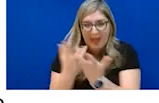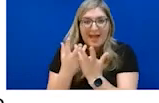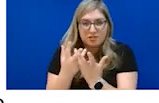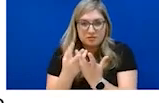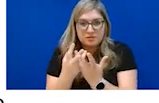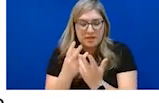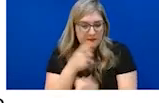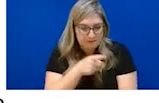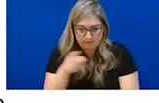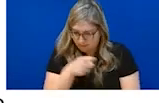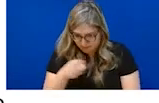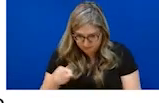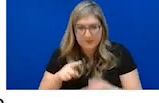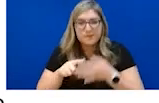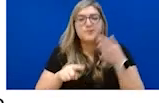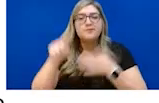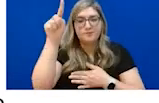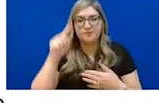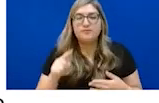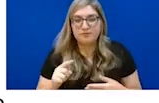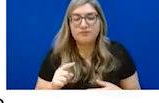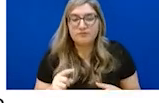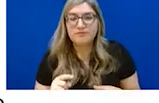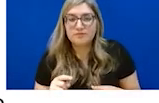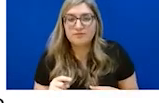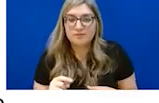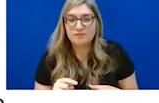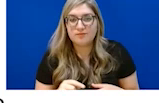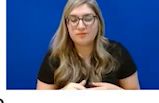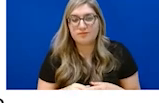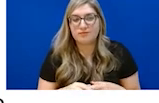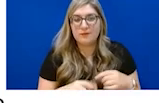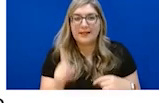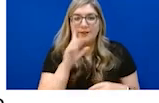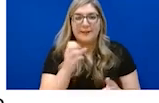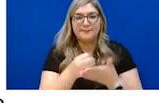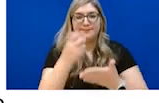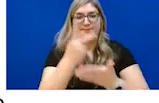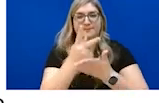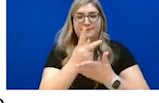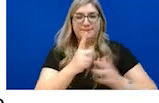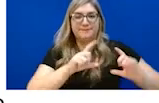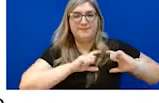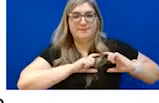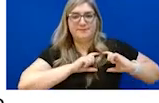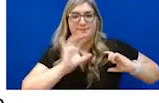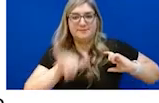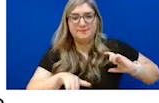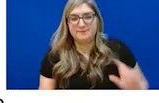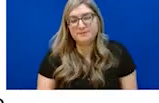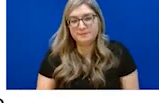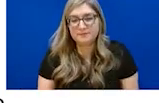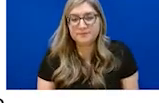fully accessible, and therefore it gets the quality badge. That says to a